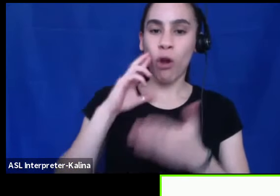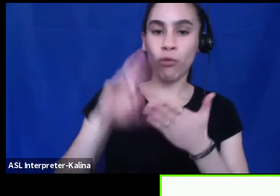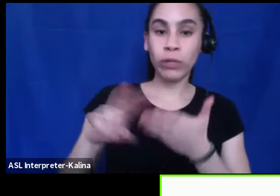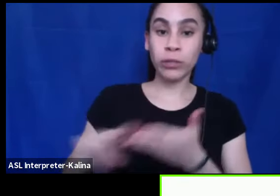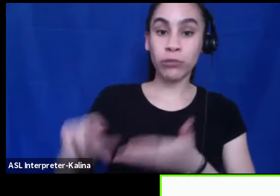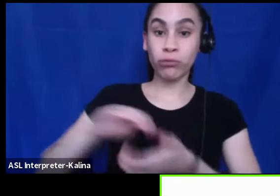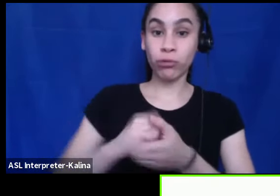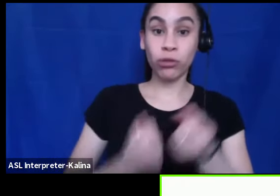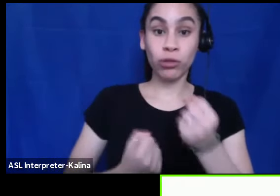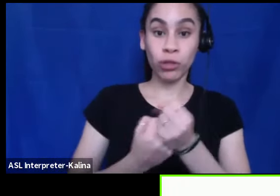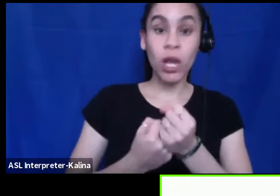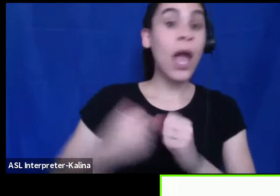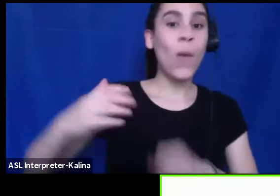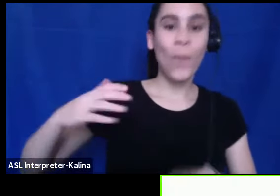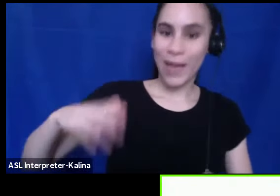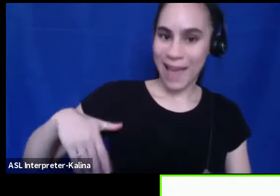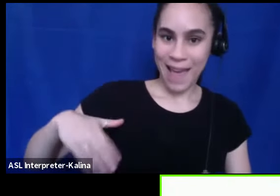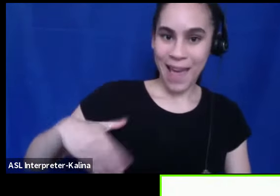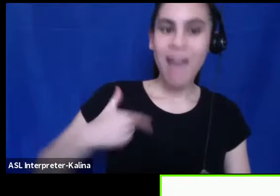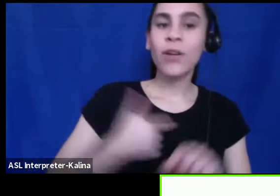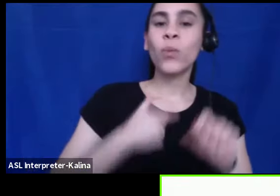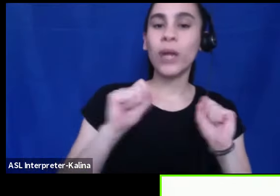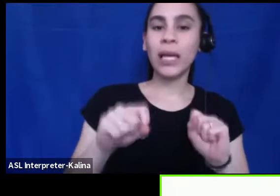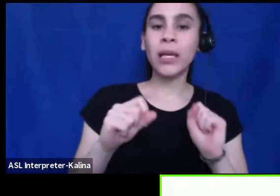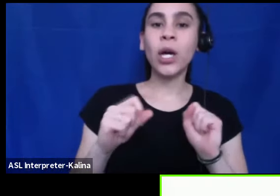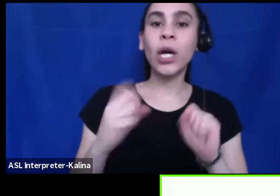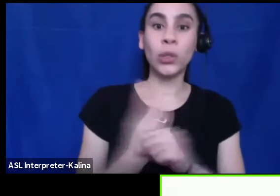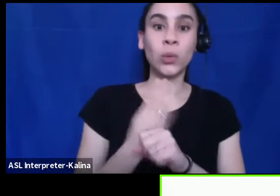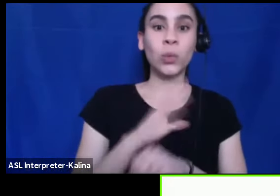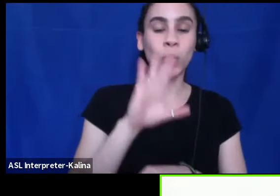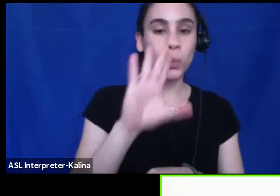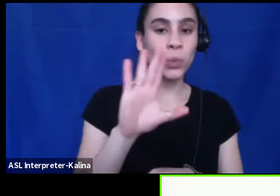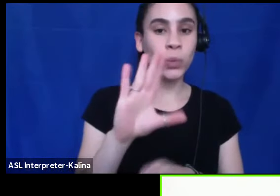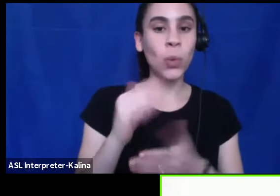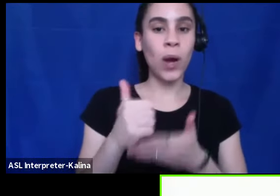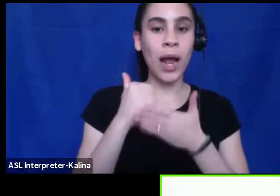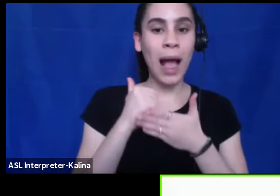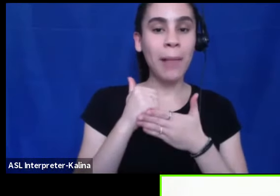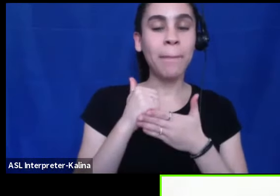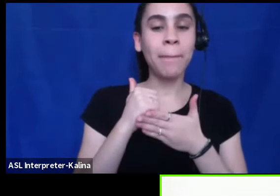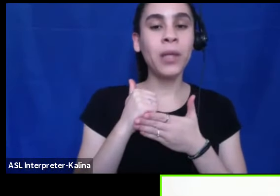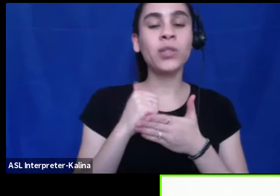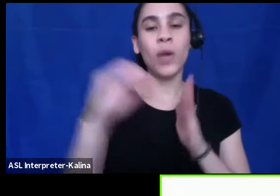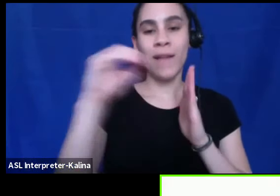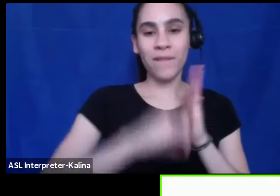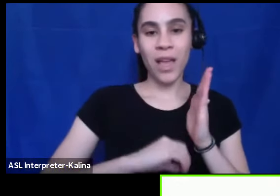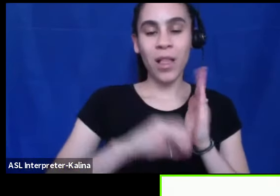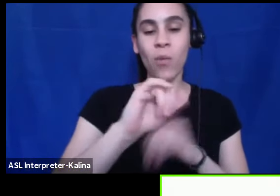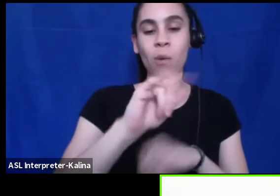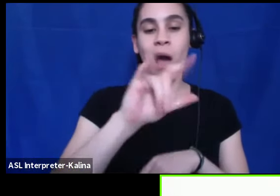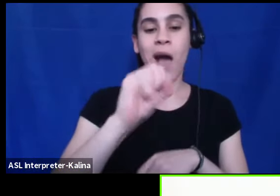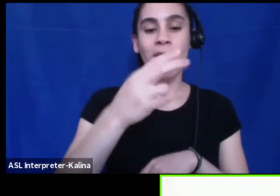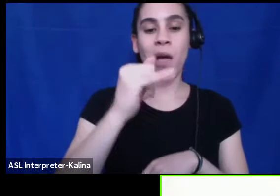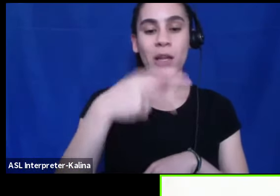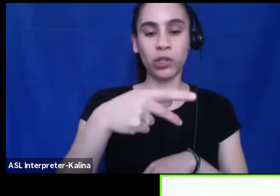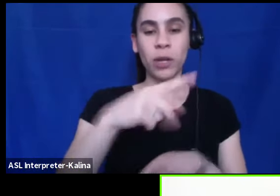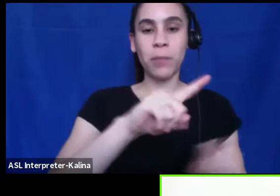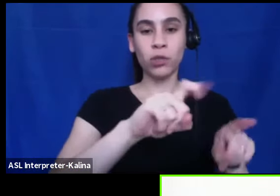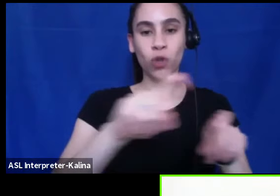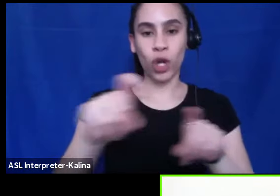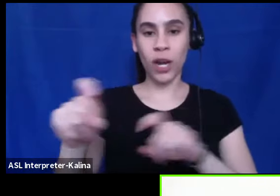use your help if you would take a moment to go to fill out our allyship survey, which